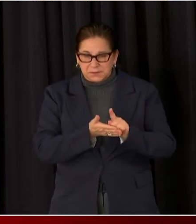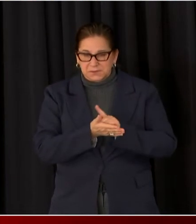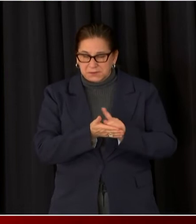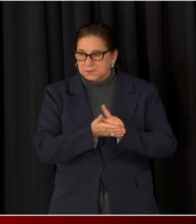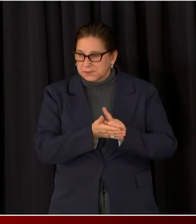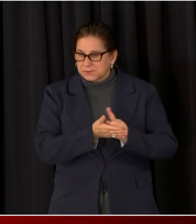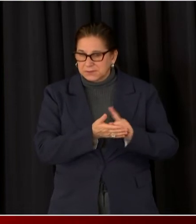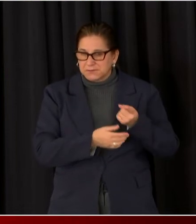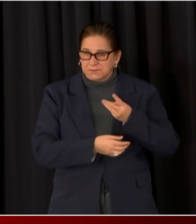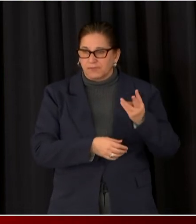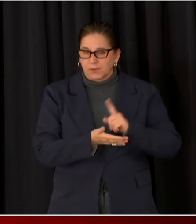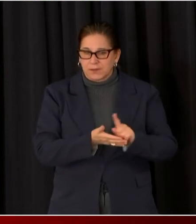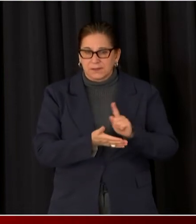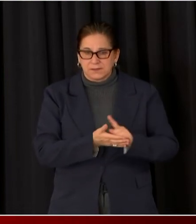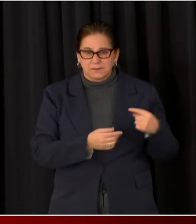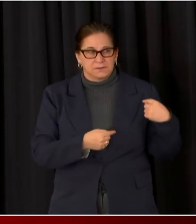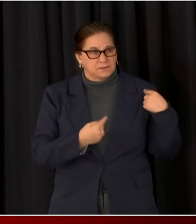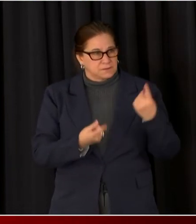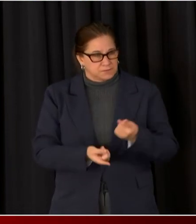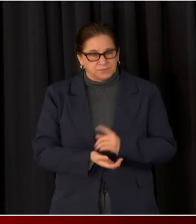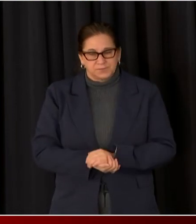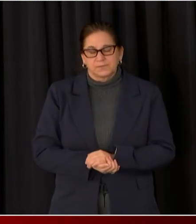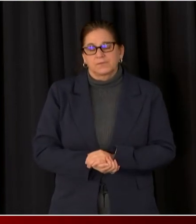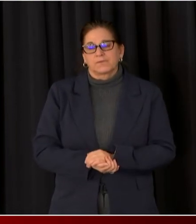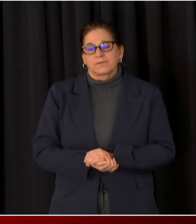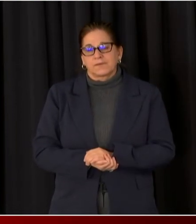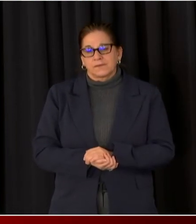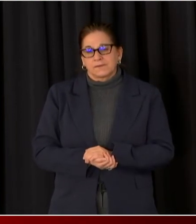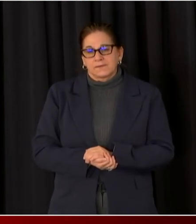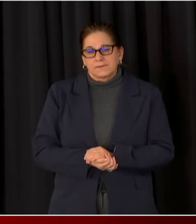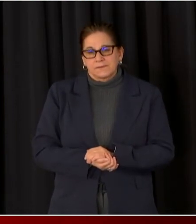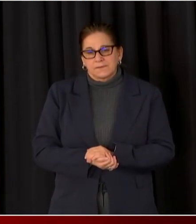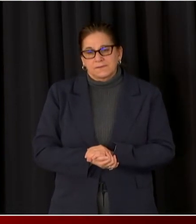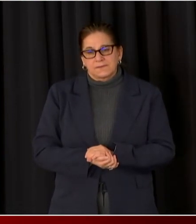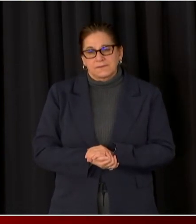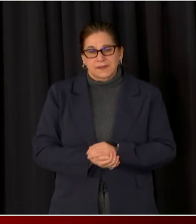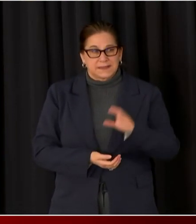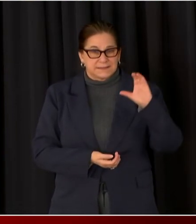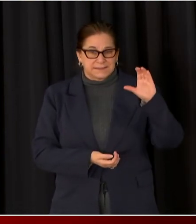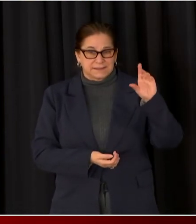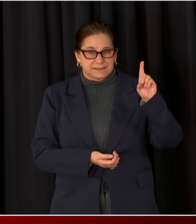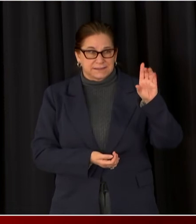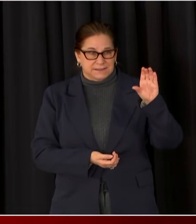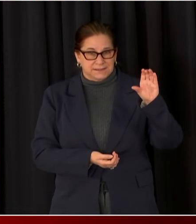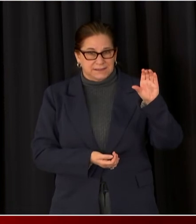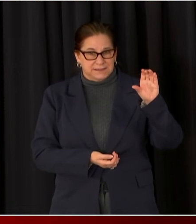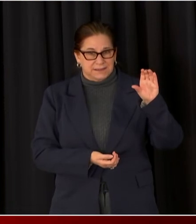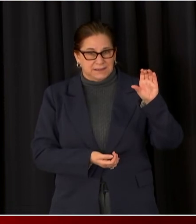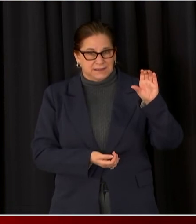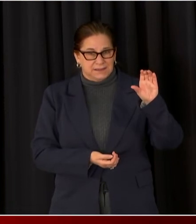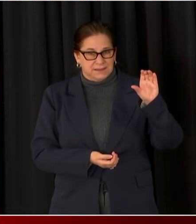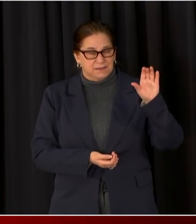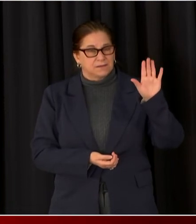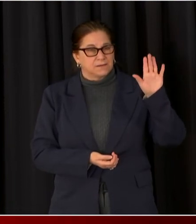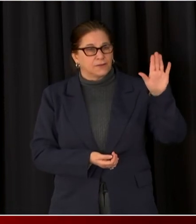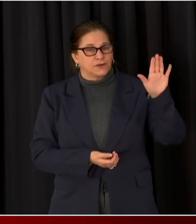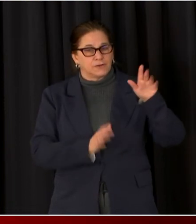we have, I should say in the past week, recently the CDC has updated its quarantine